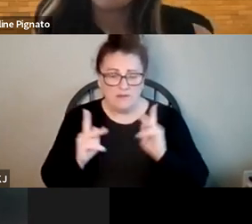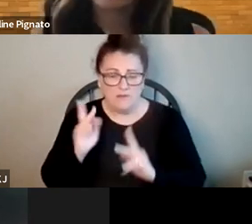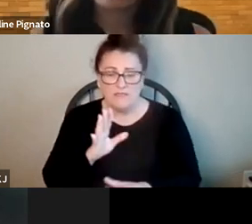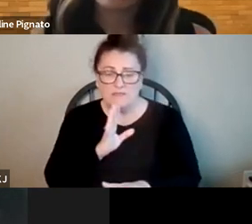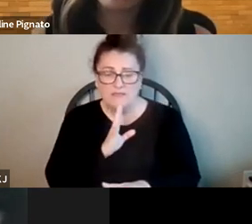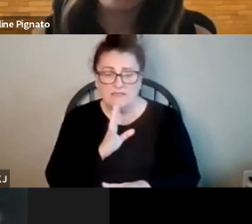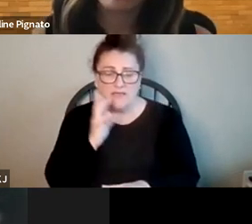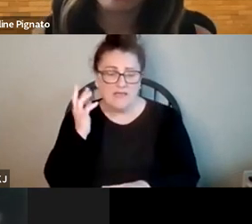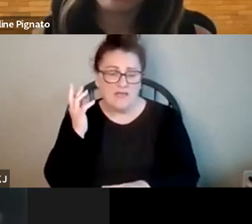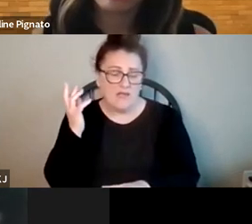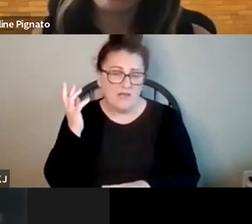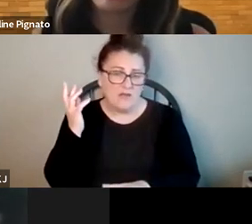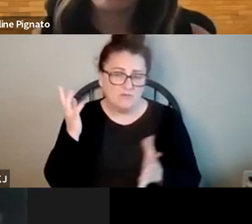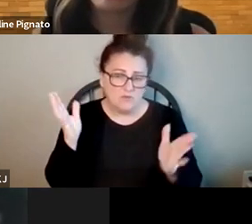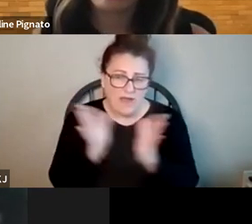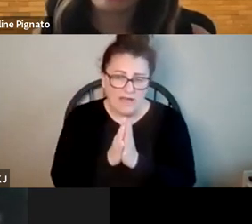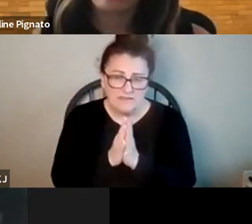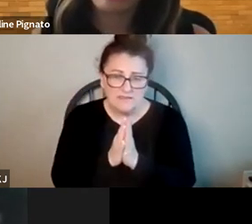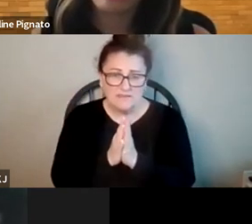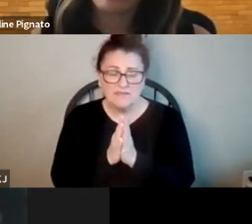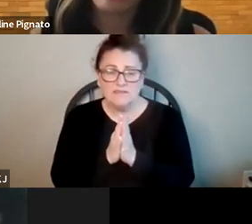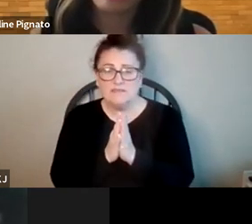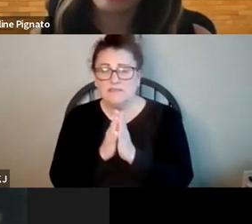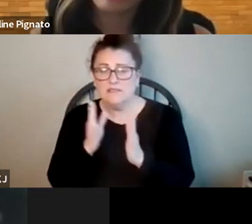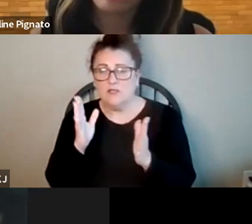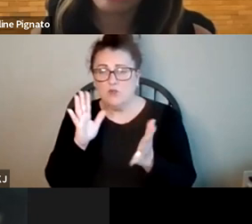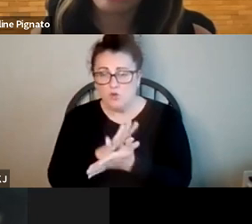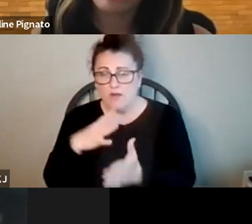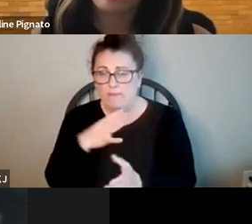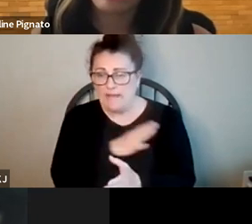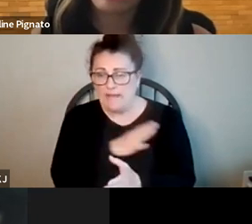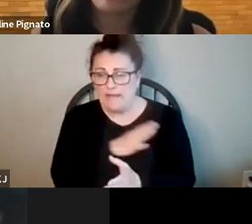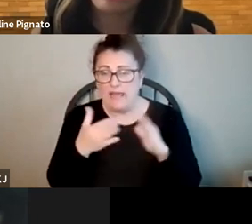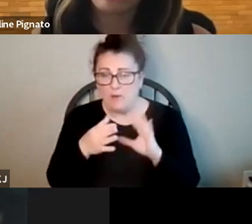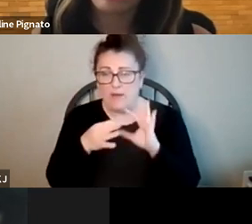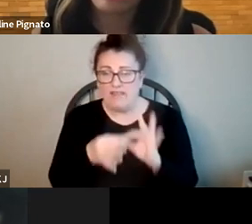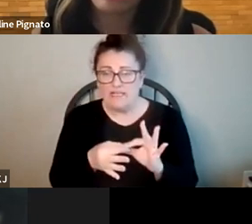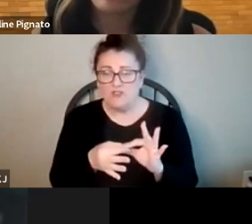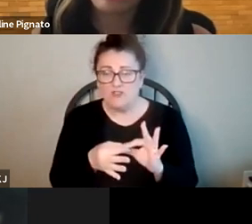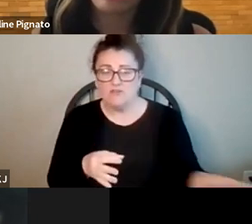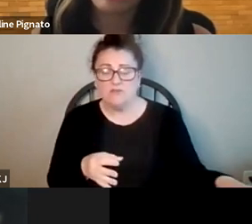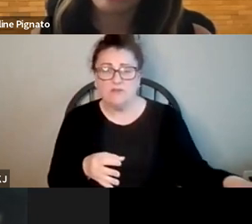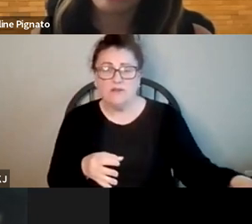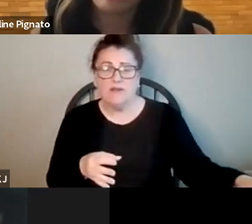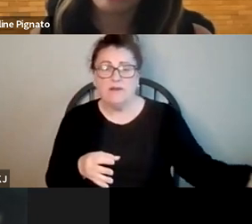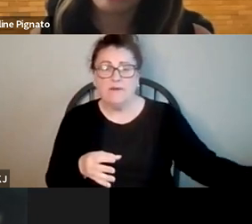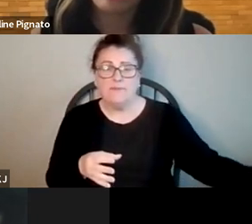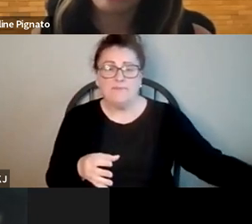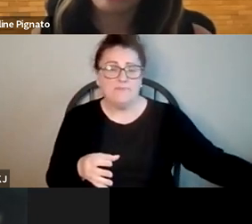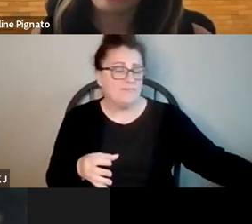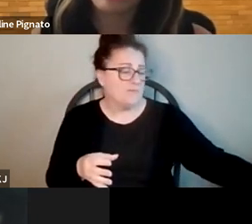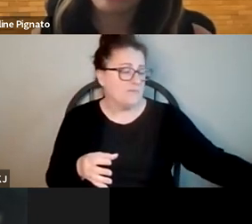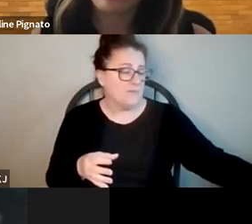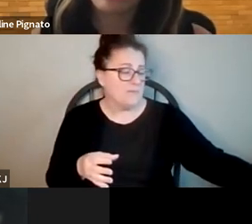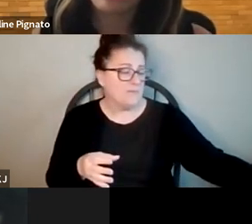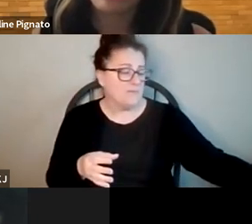the reason you ask perhaps at school committee for the neighborhood affiliation is to see, you know, the